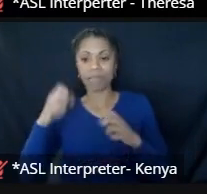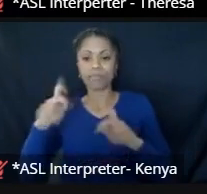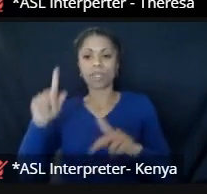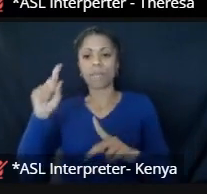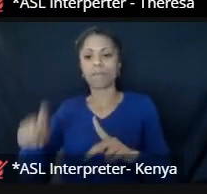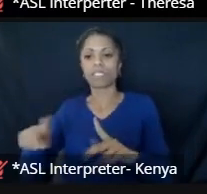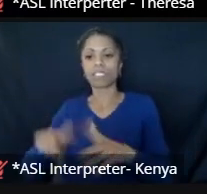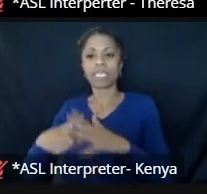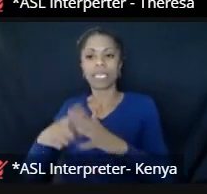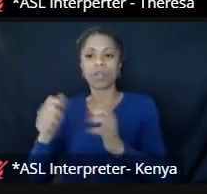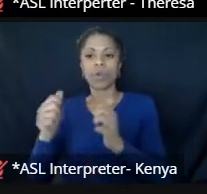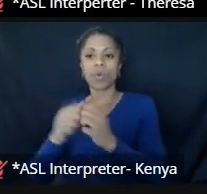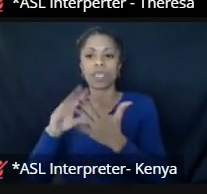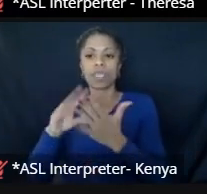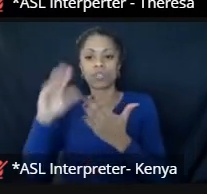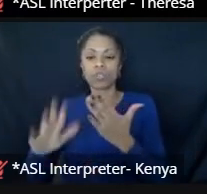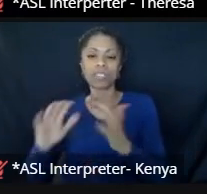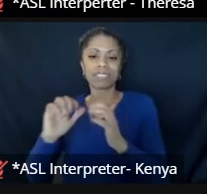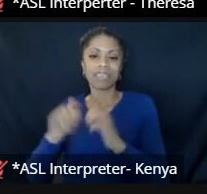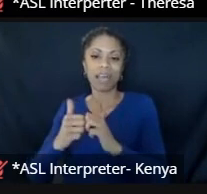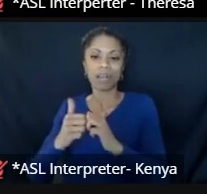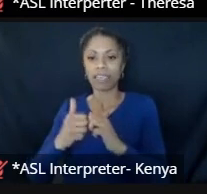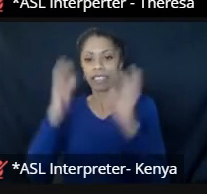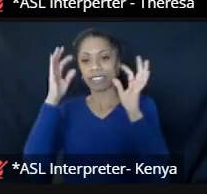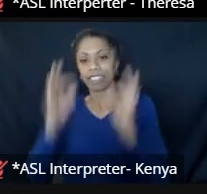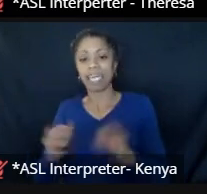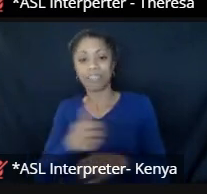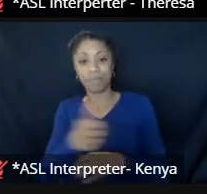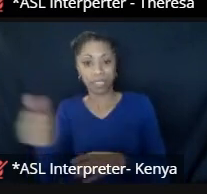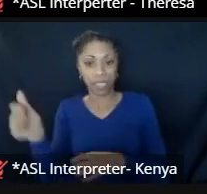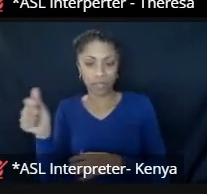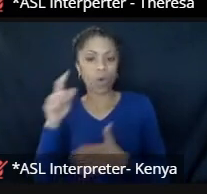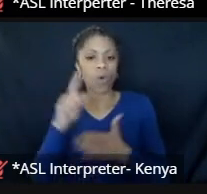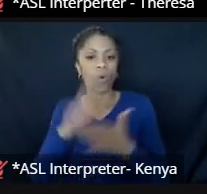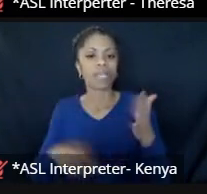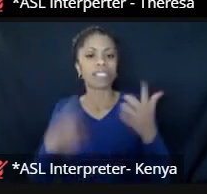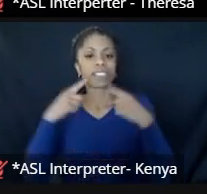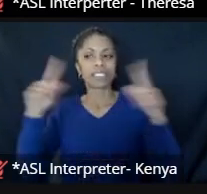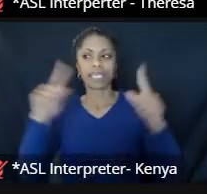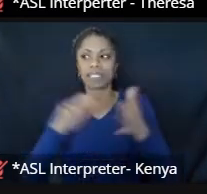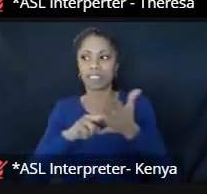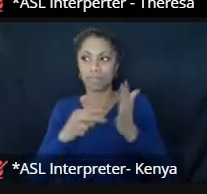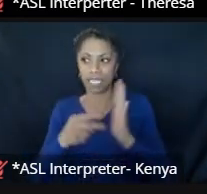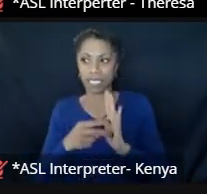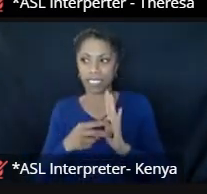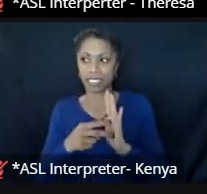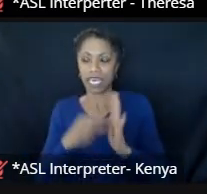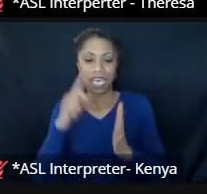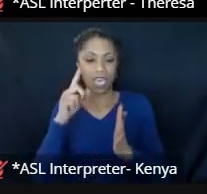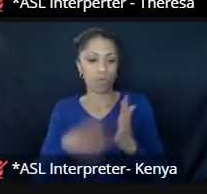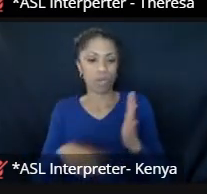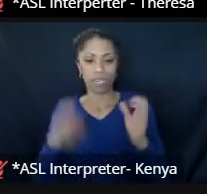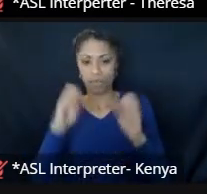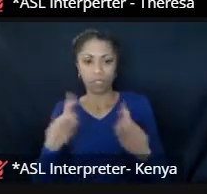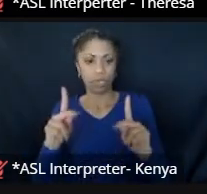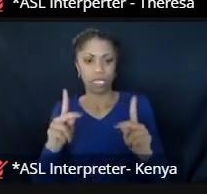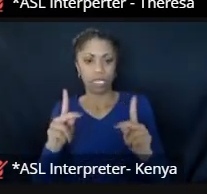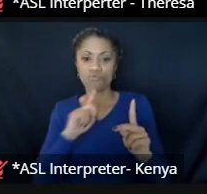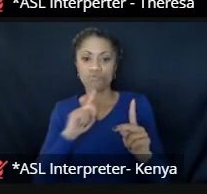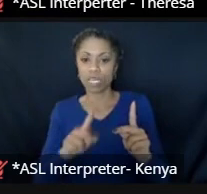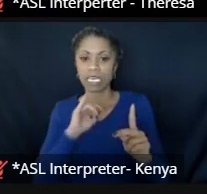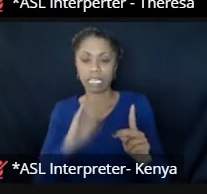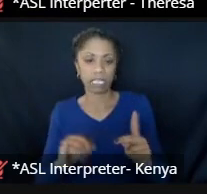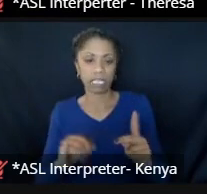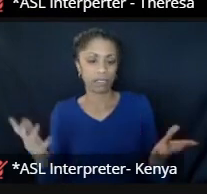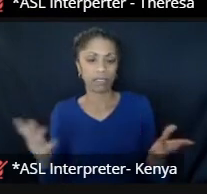those students to define for themselves what success means and what an opportunity is. So